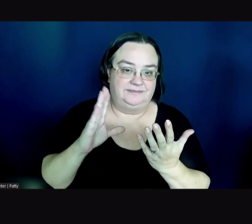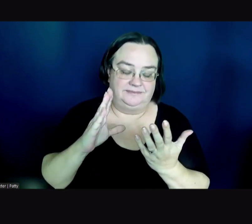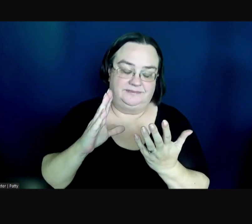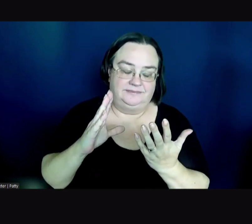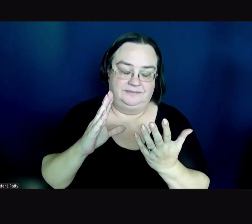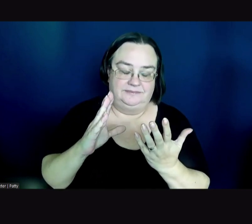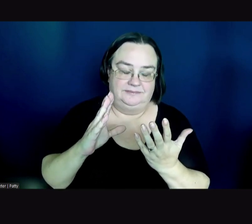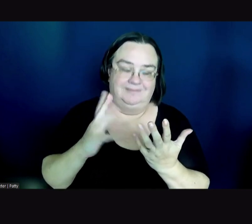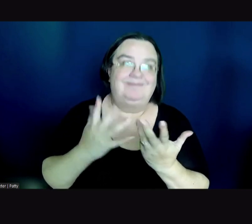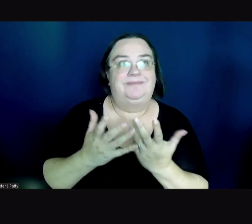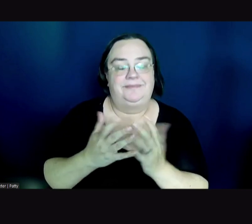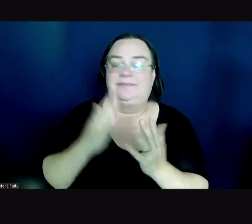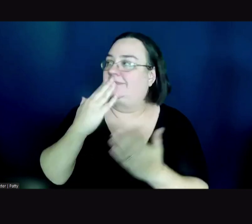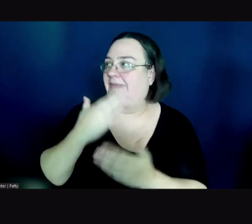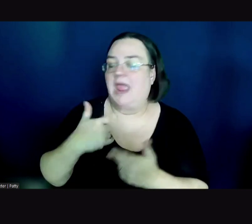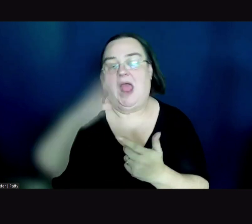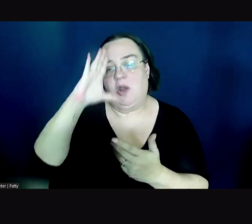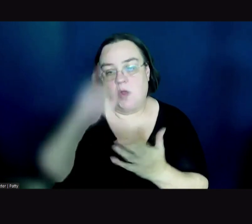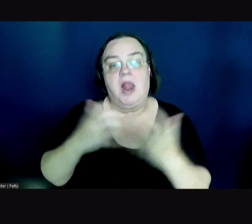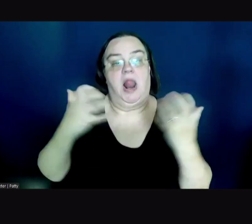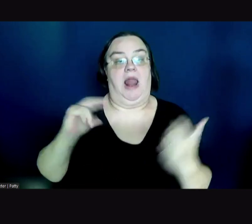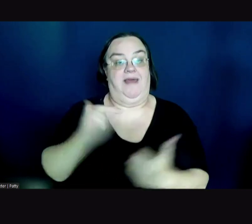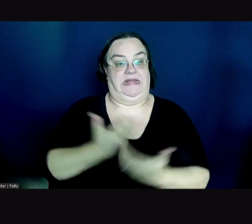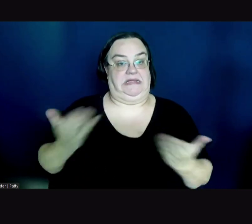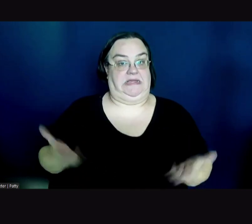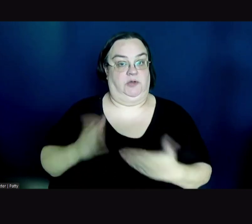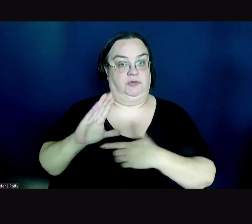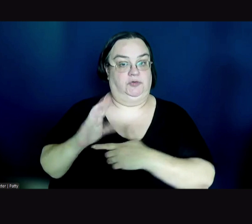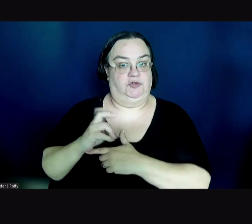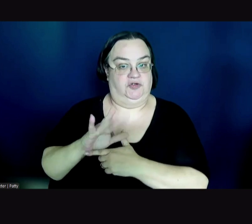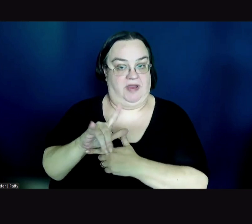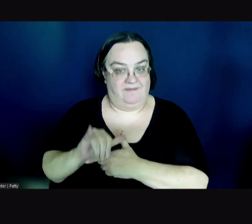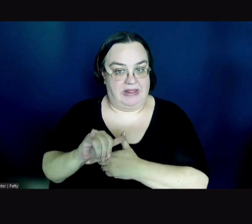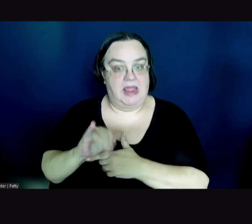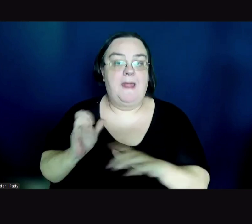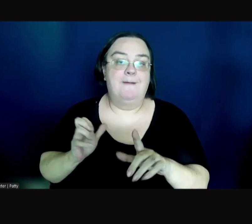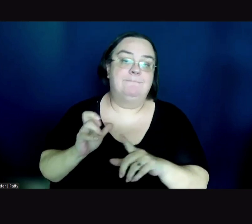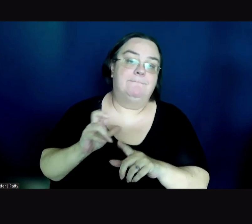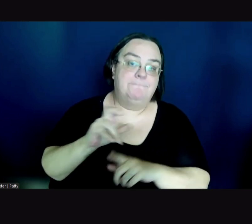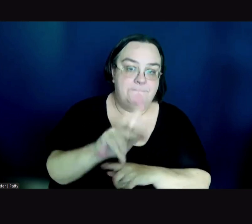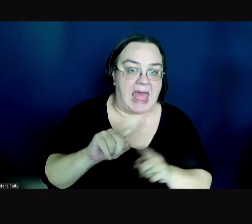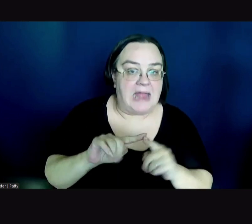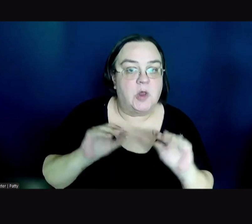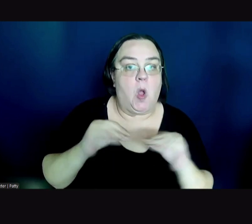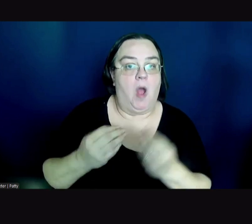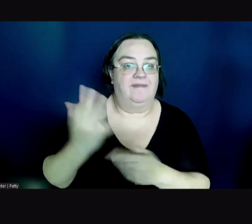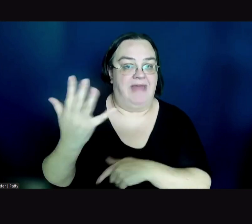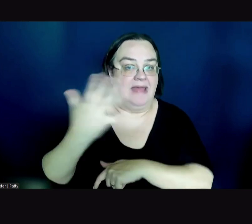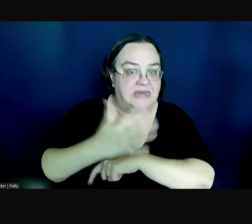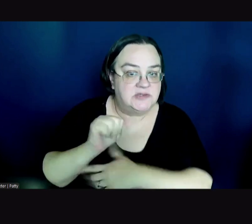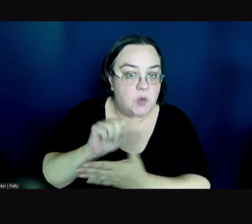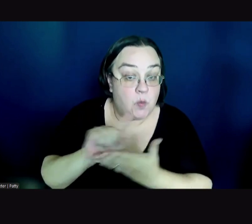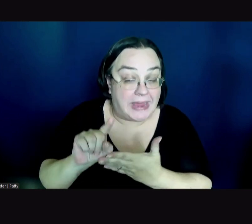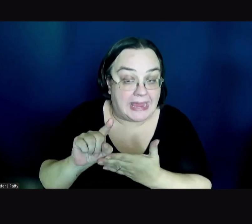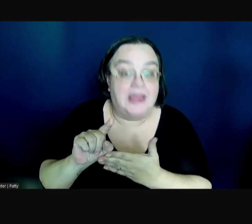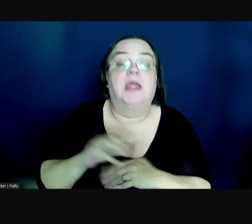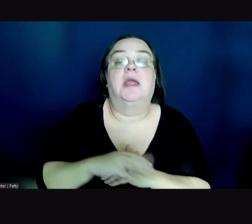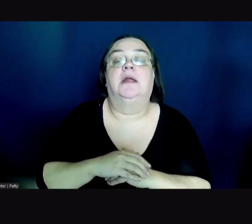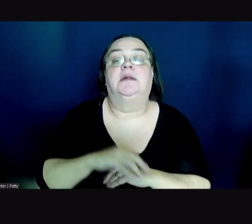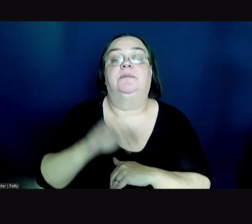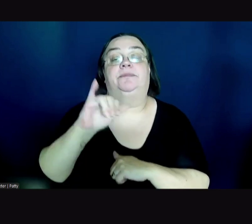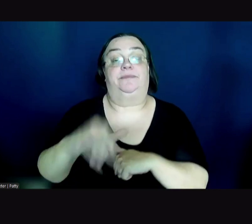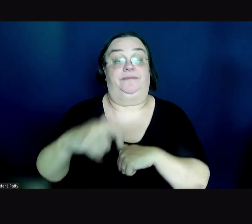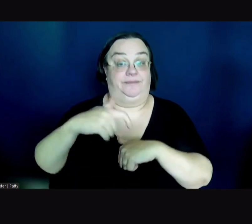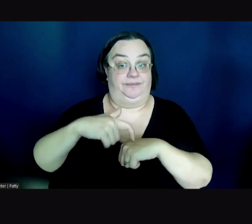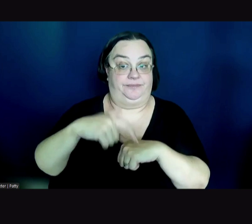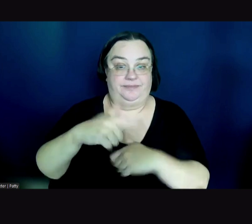Because I know that a lot of us in Cheverly have been coming back to the office 5 days a week, and at the time, the parking lot